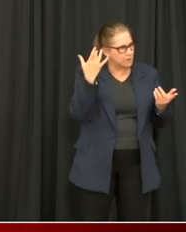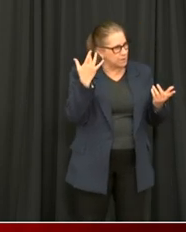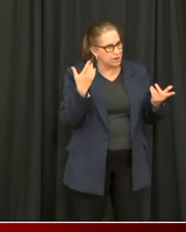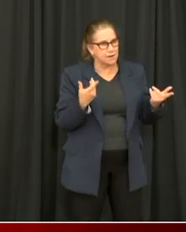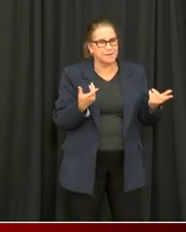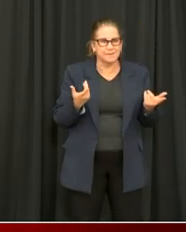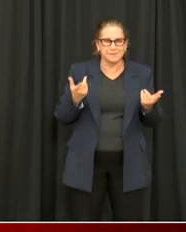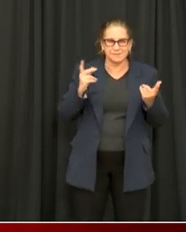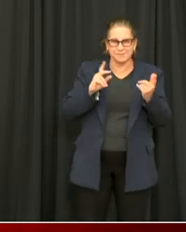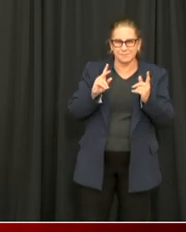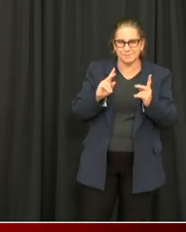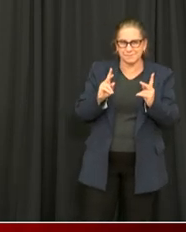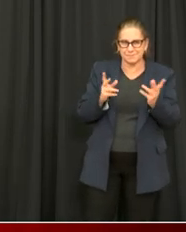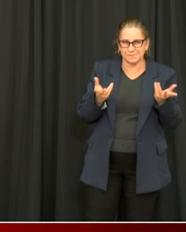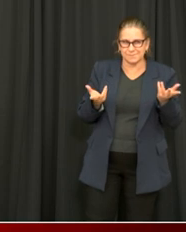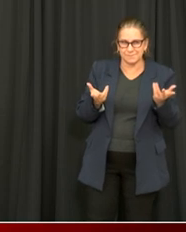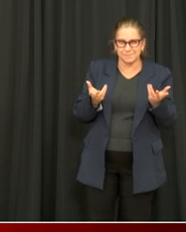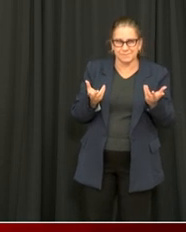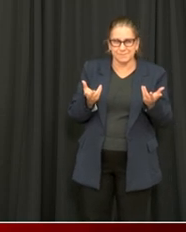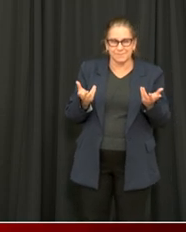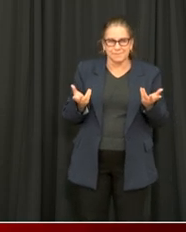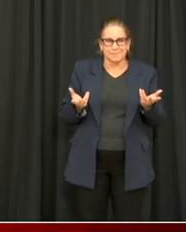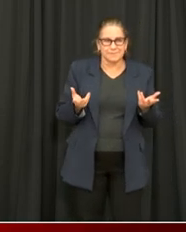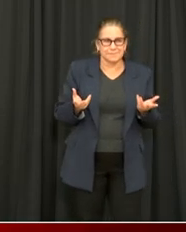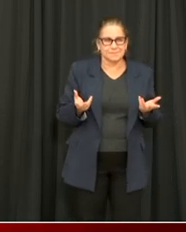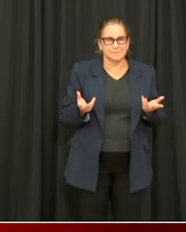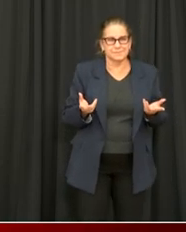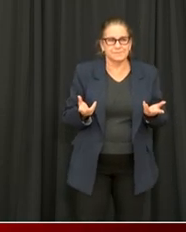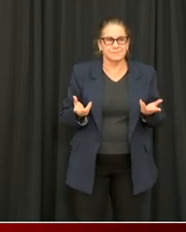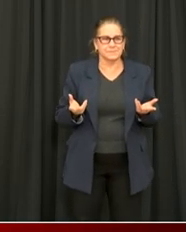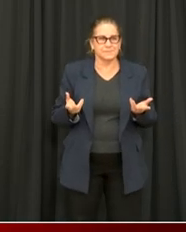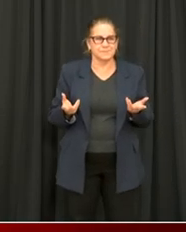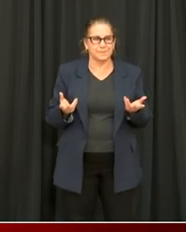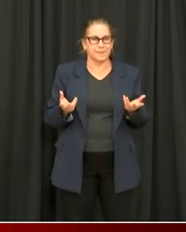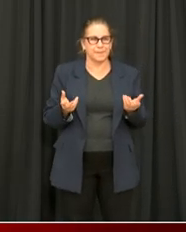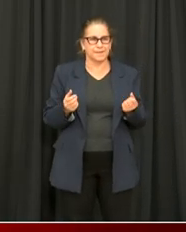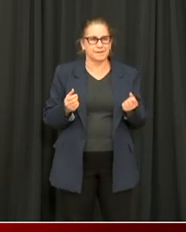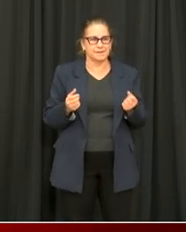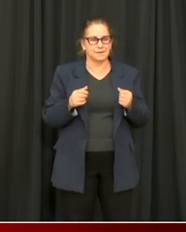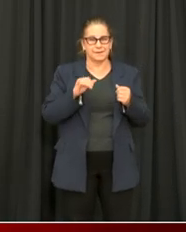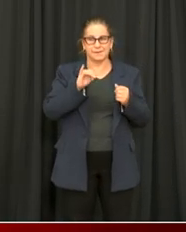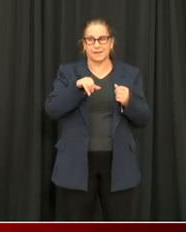health people call a super spreading activity.